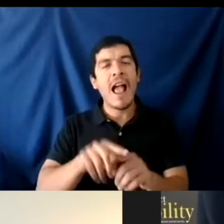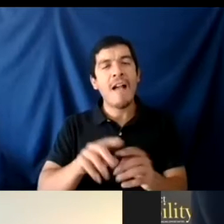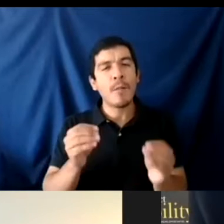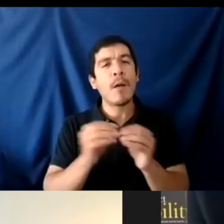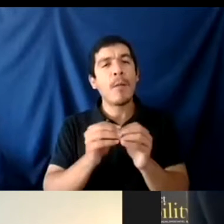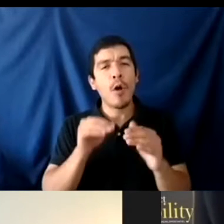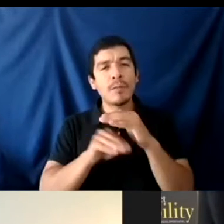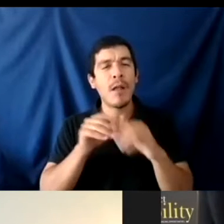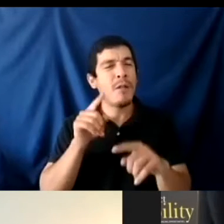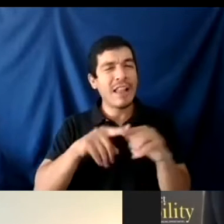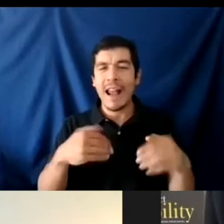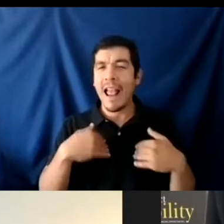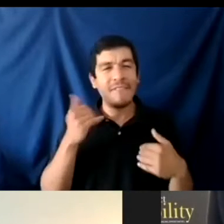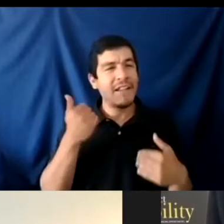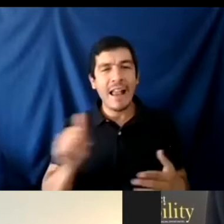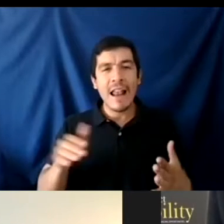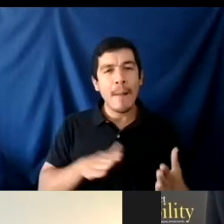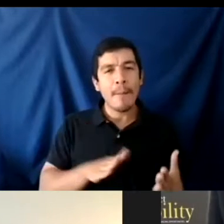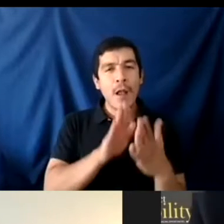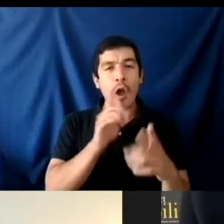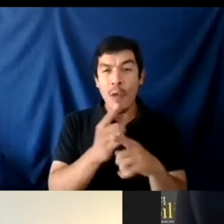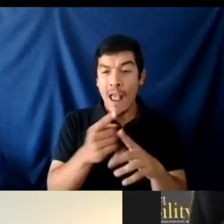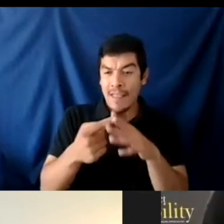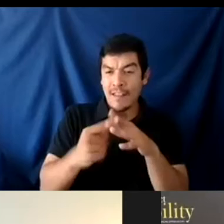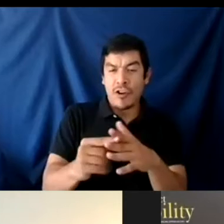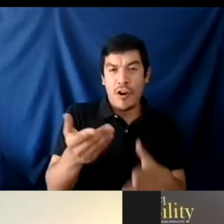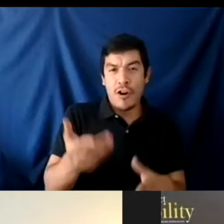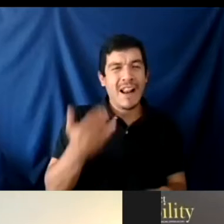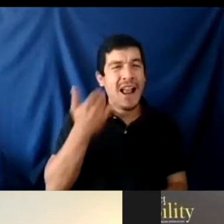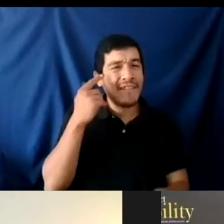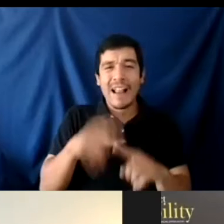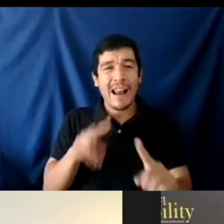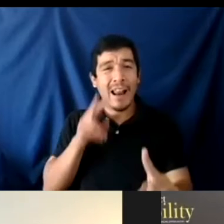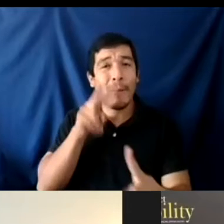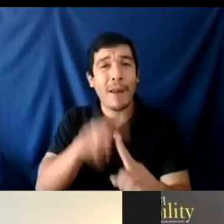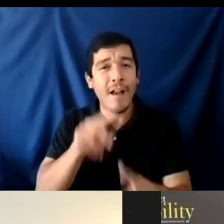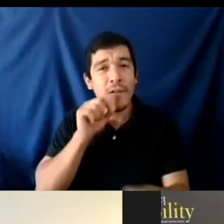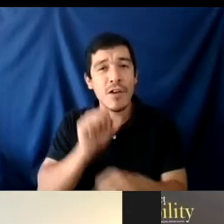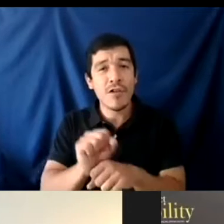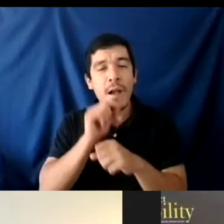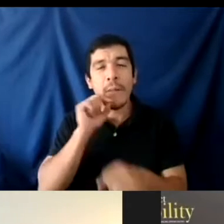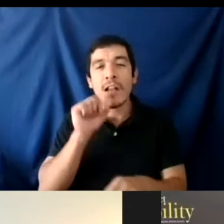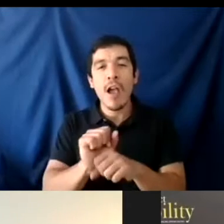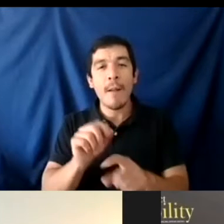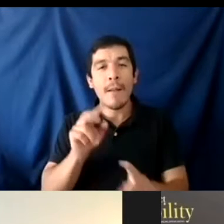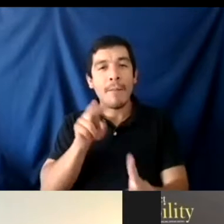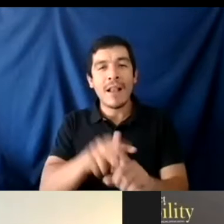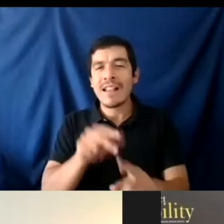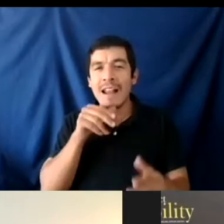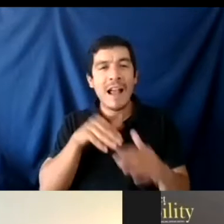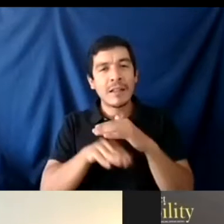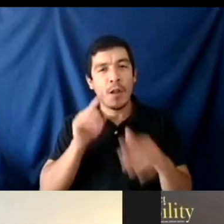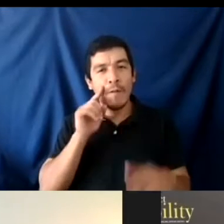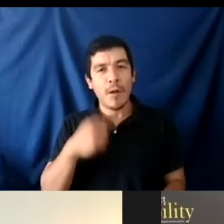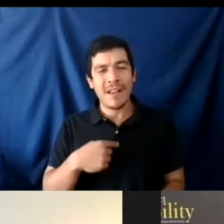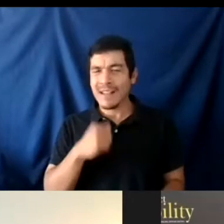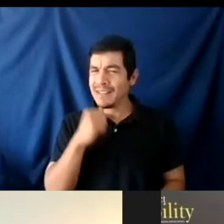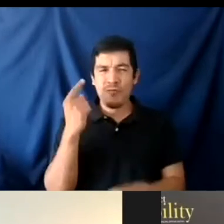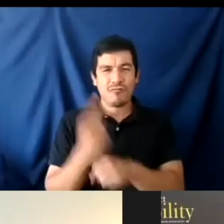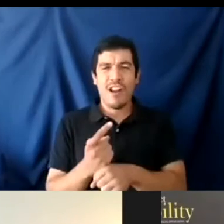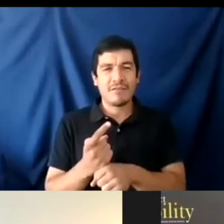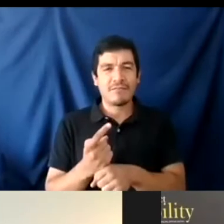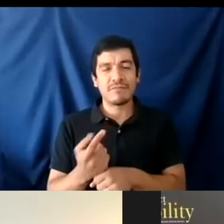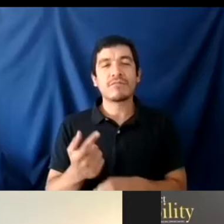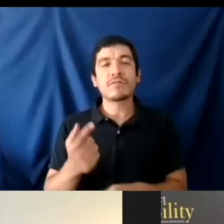that barrier be there right at the beginning. If you can't even apply for the job because the job application isn't accessible, it's just not right. So we're starting to see a